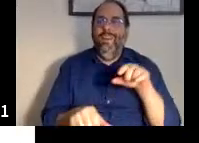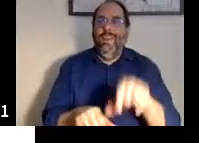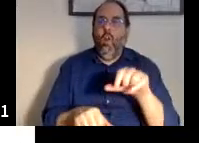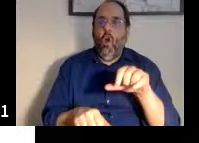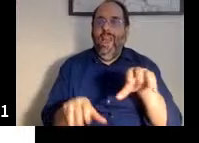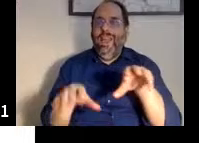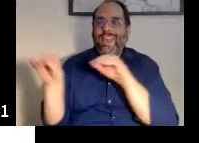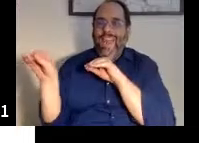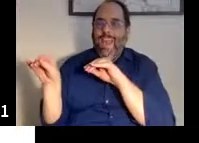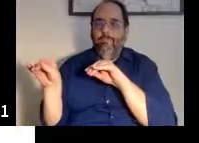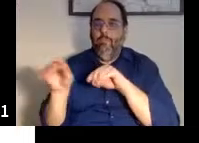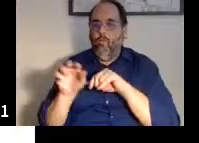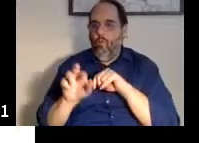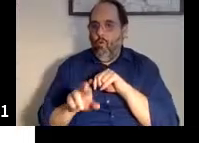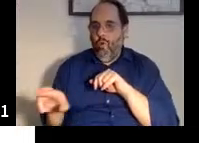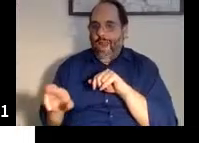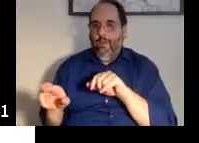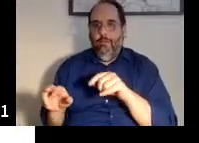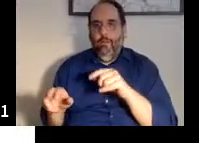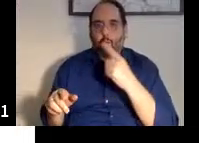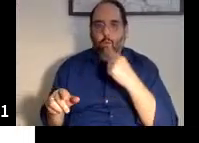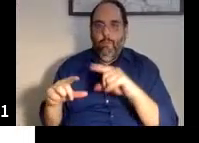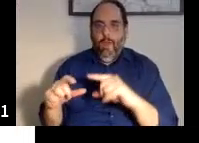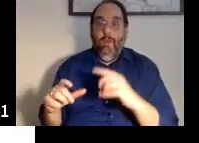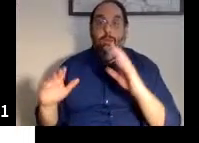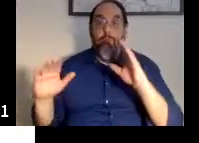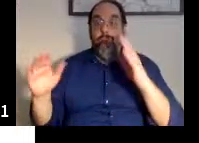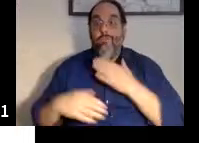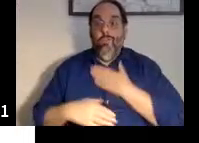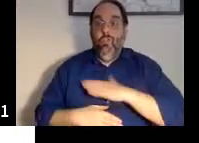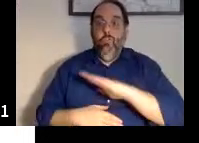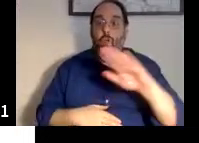lower right-hand corner. Have a good day, everyone.